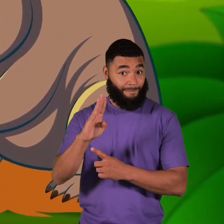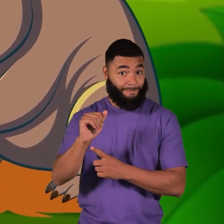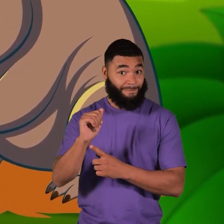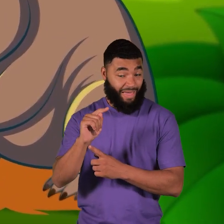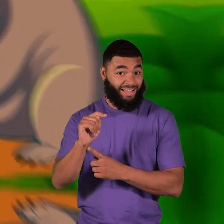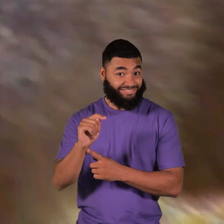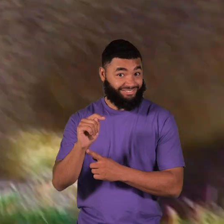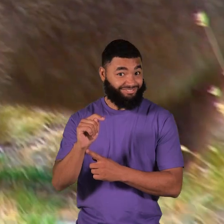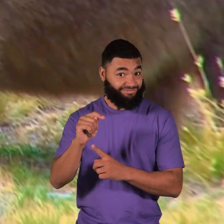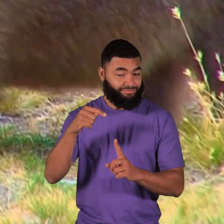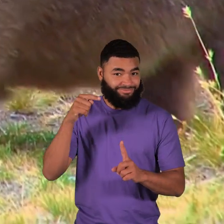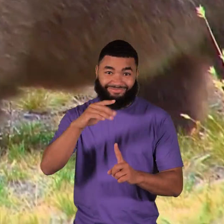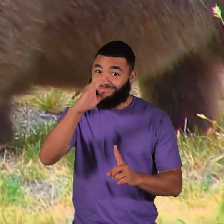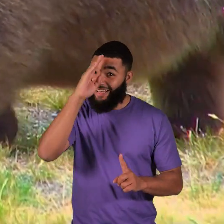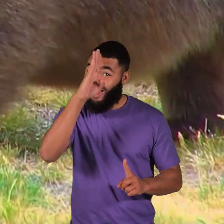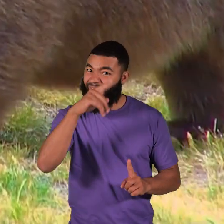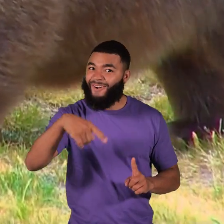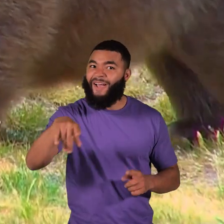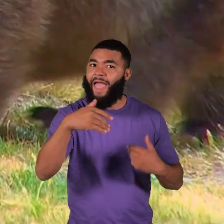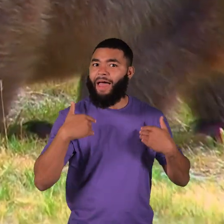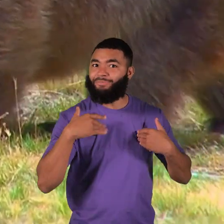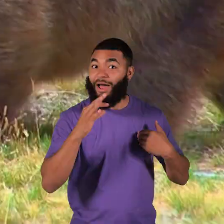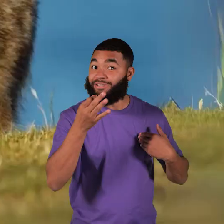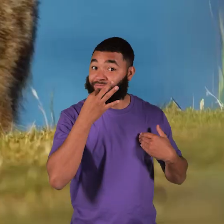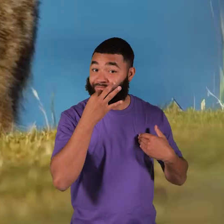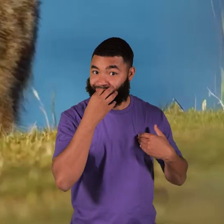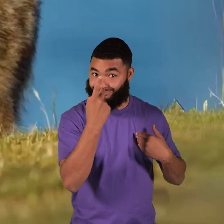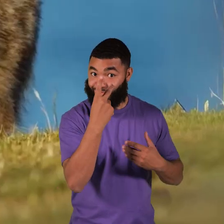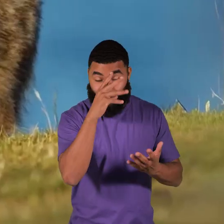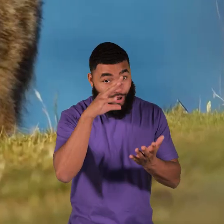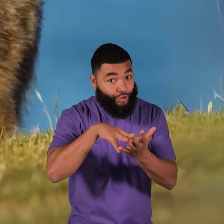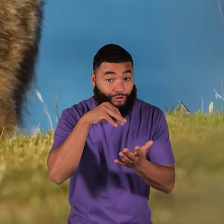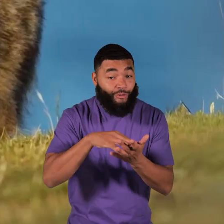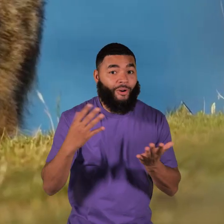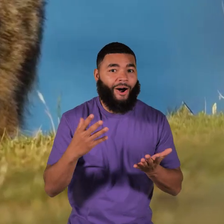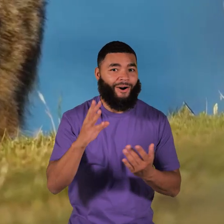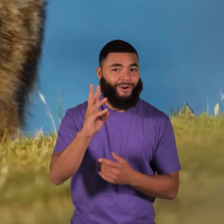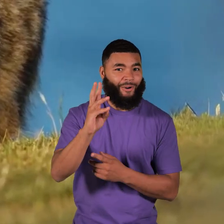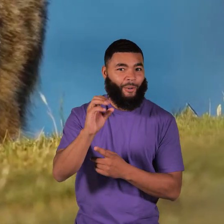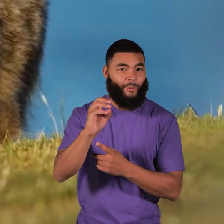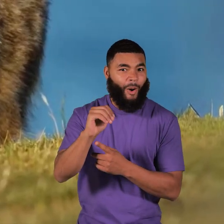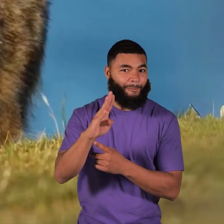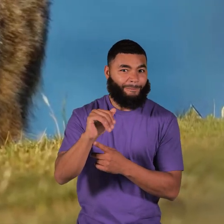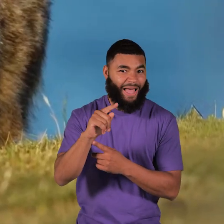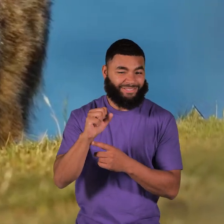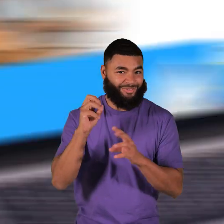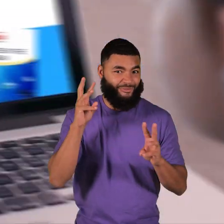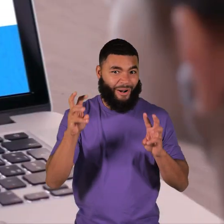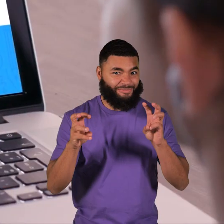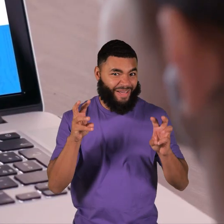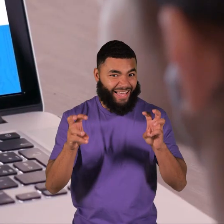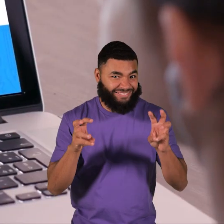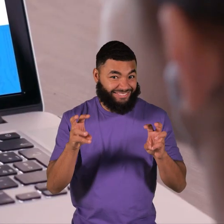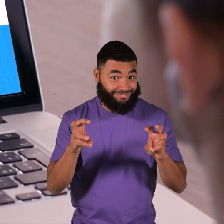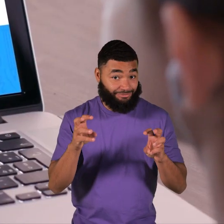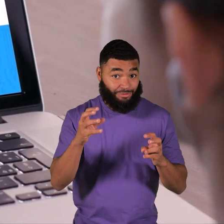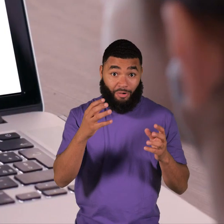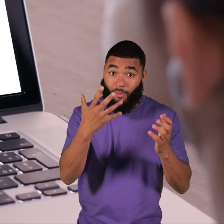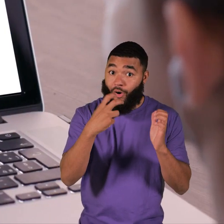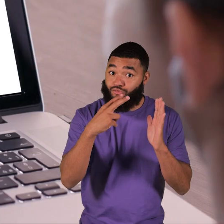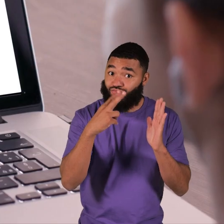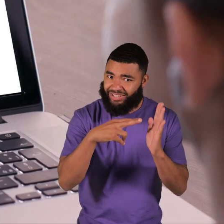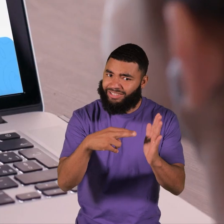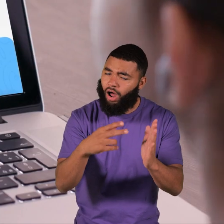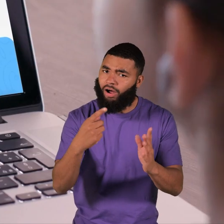Wombats. Hello there, animal experts. We are going to learn more about wombats today. If you want to